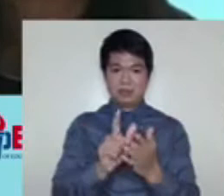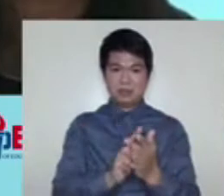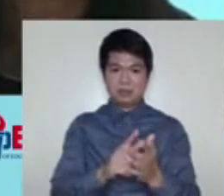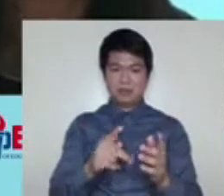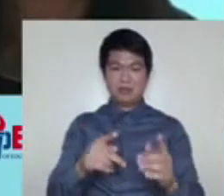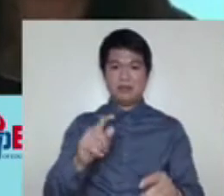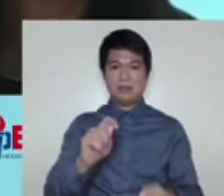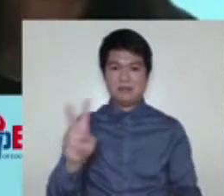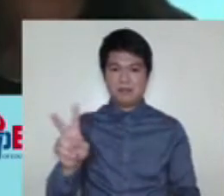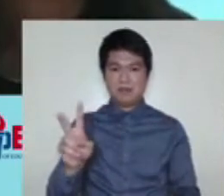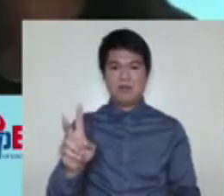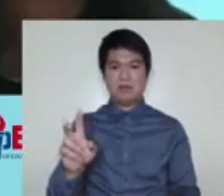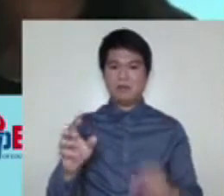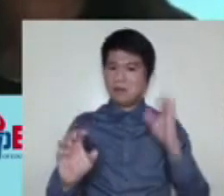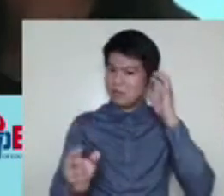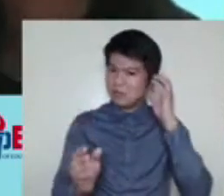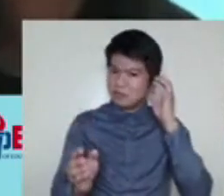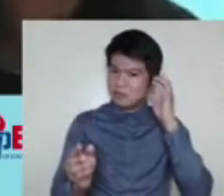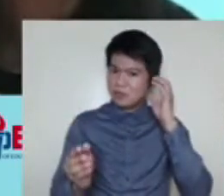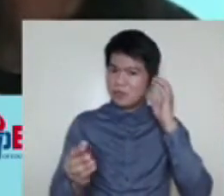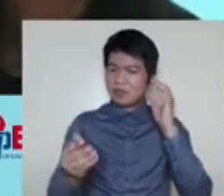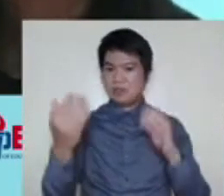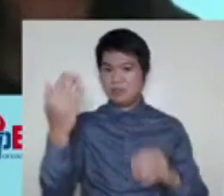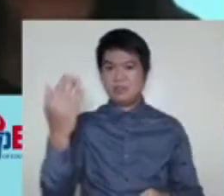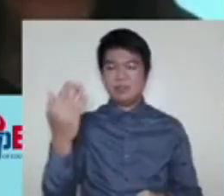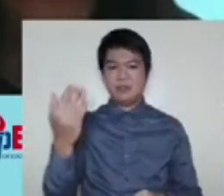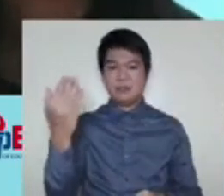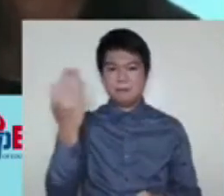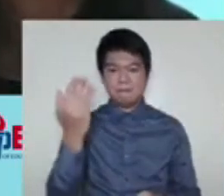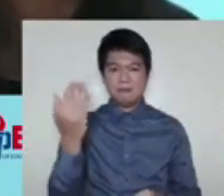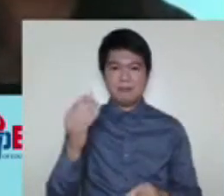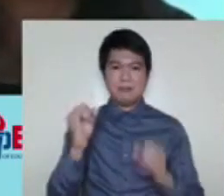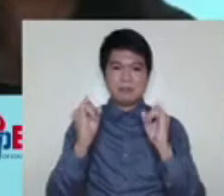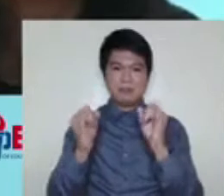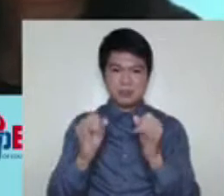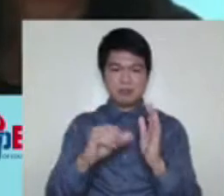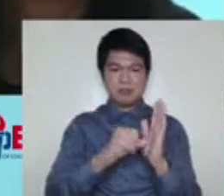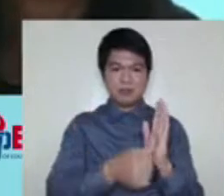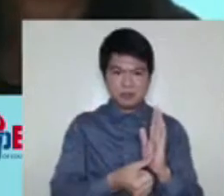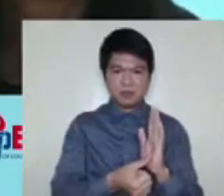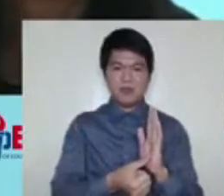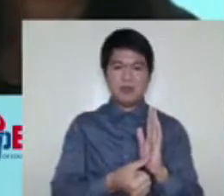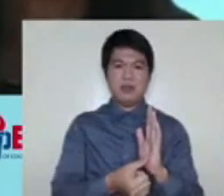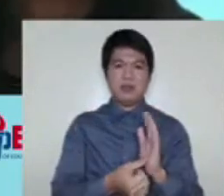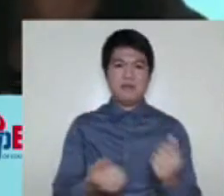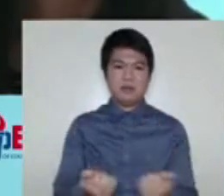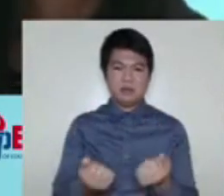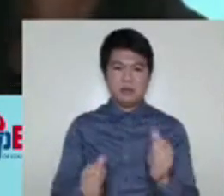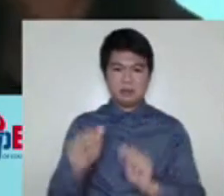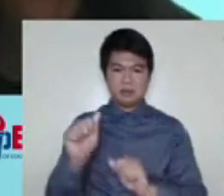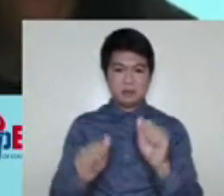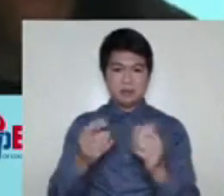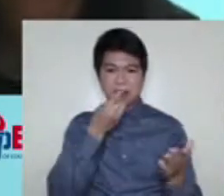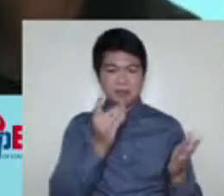radio-based instruction, highlighting the utilization of available assessment data. So what